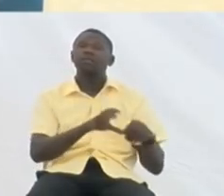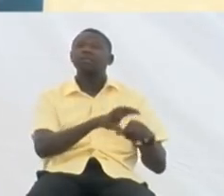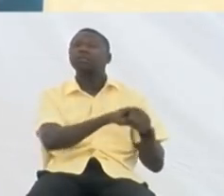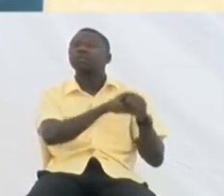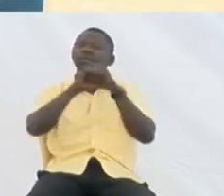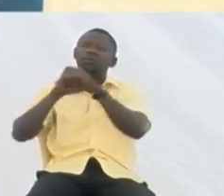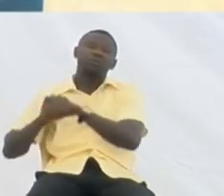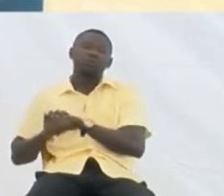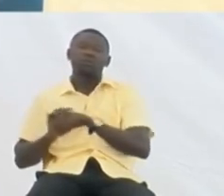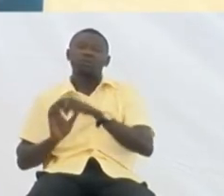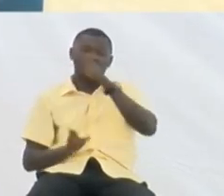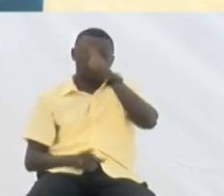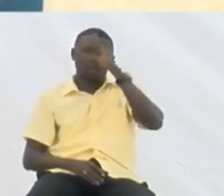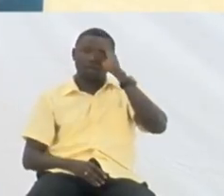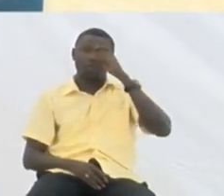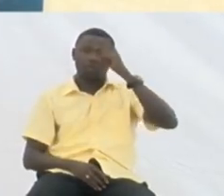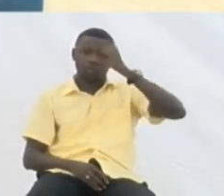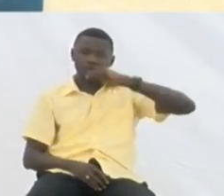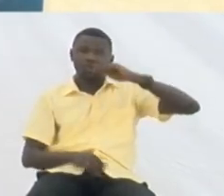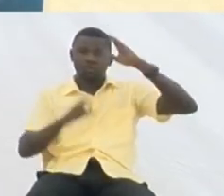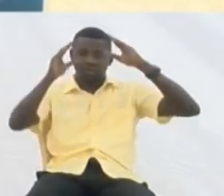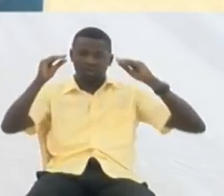to Brikama police station.